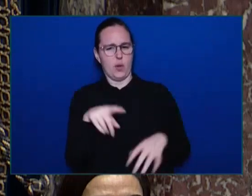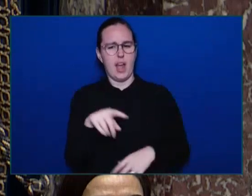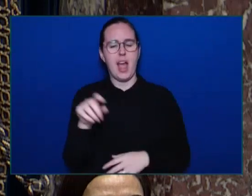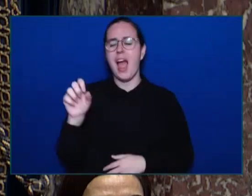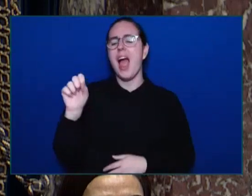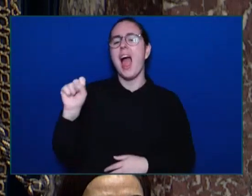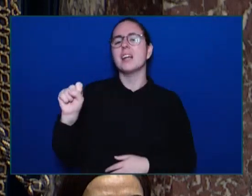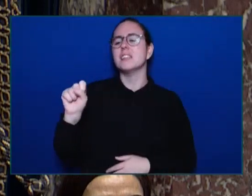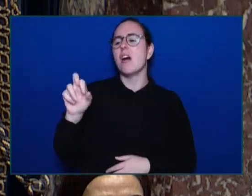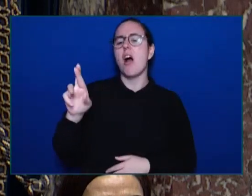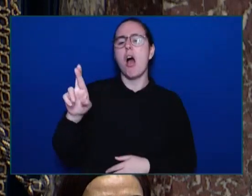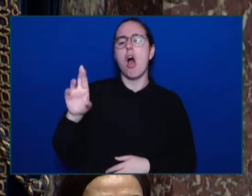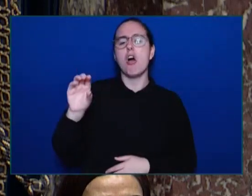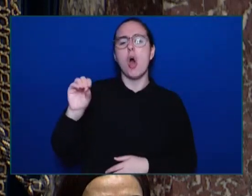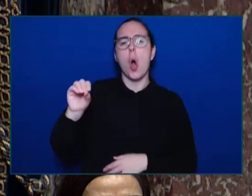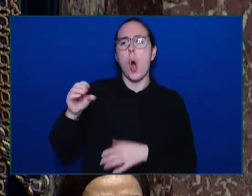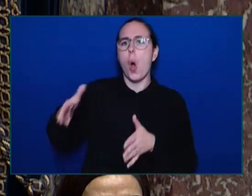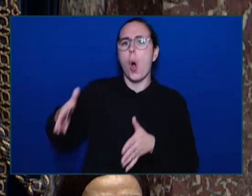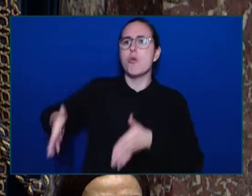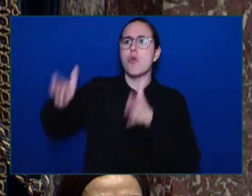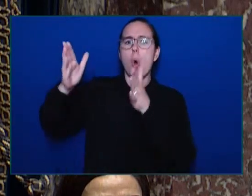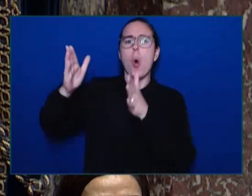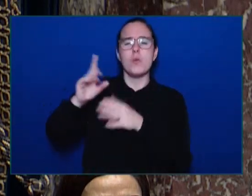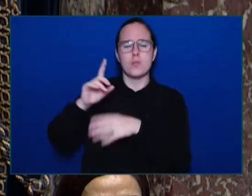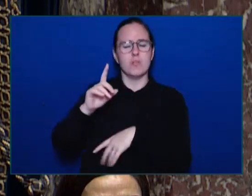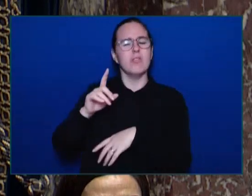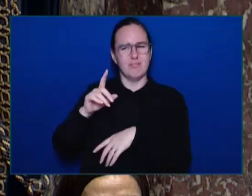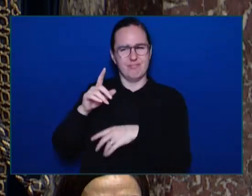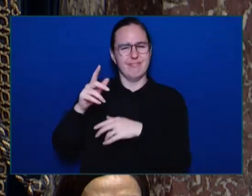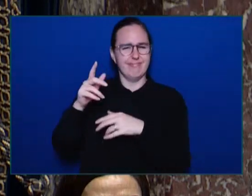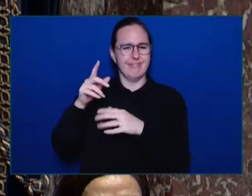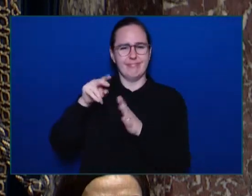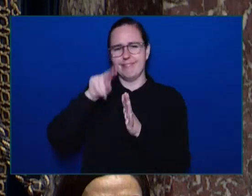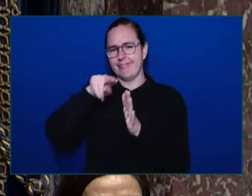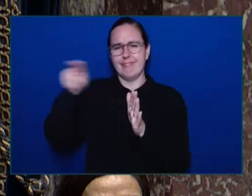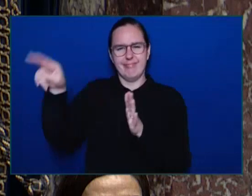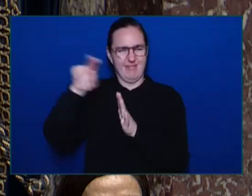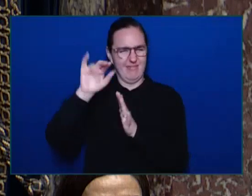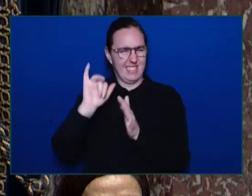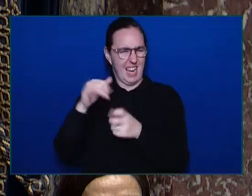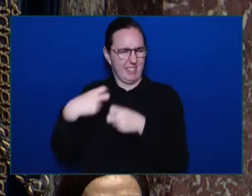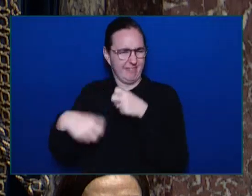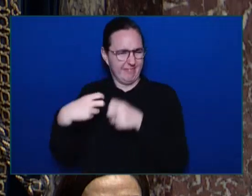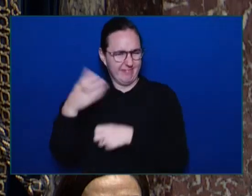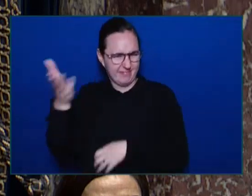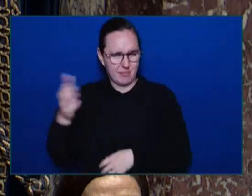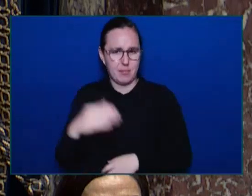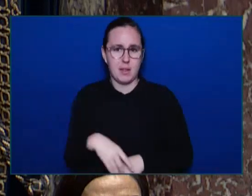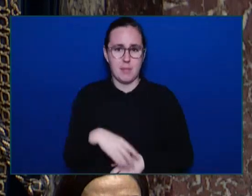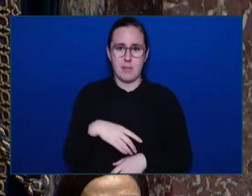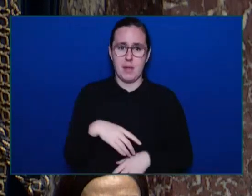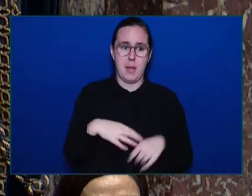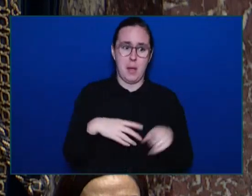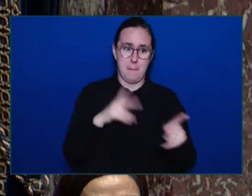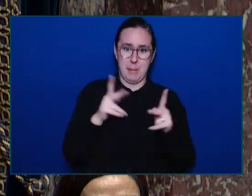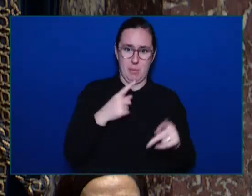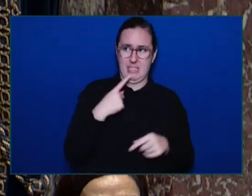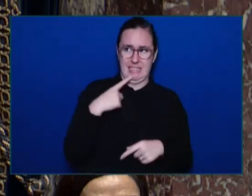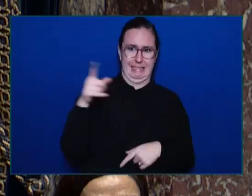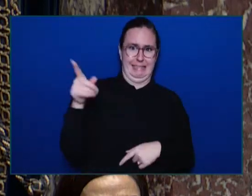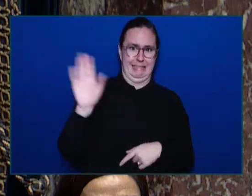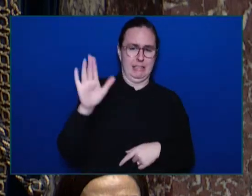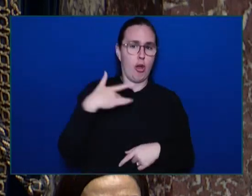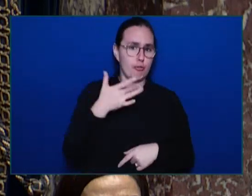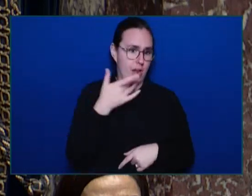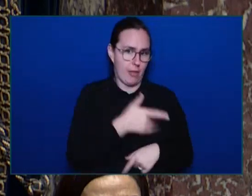that he's safer on the street. He said they face overdoses, violent deaths, assaults, filthy conditions in those dilapidated